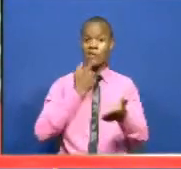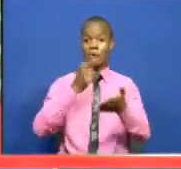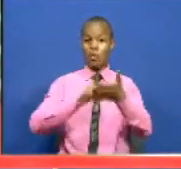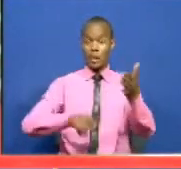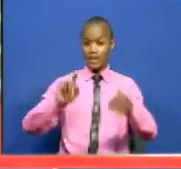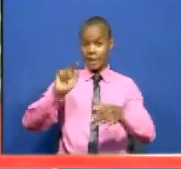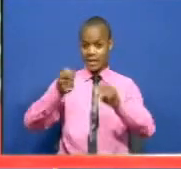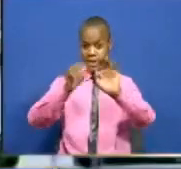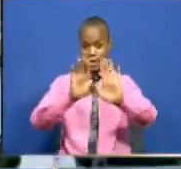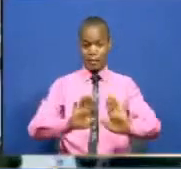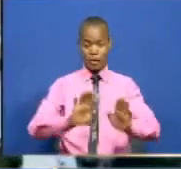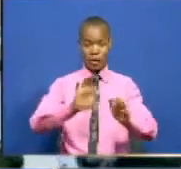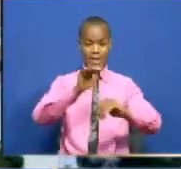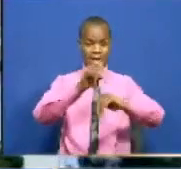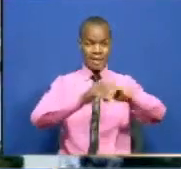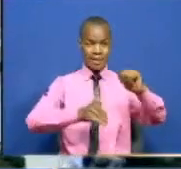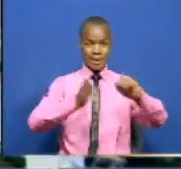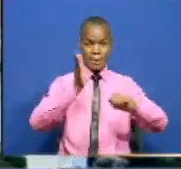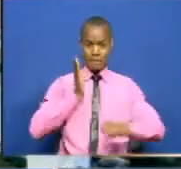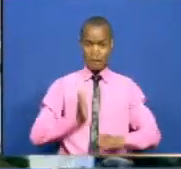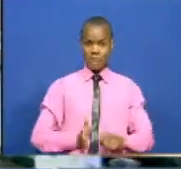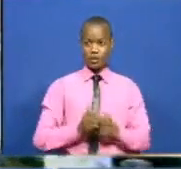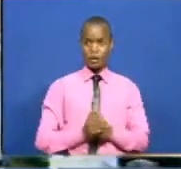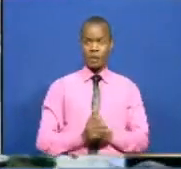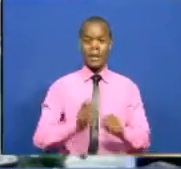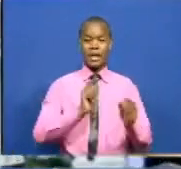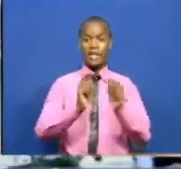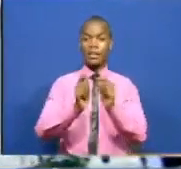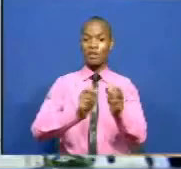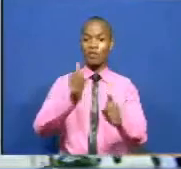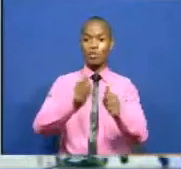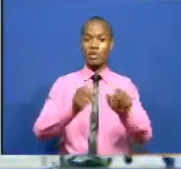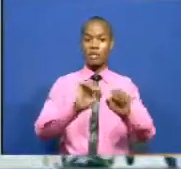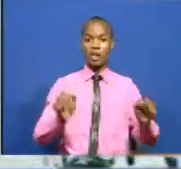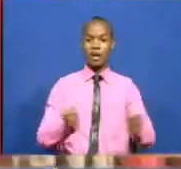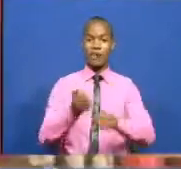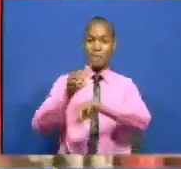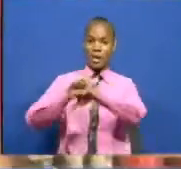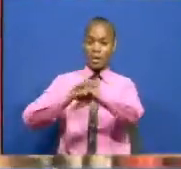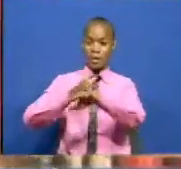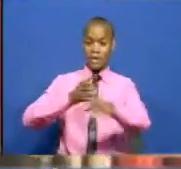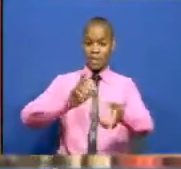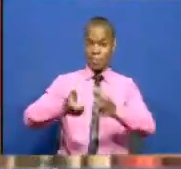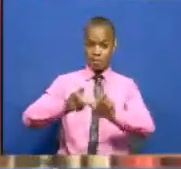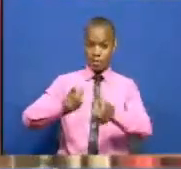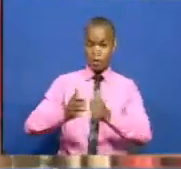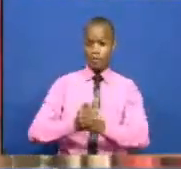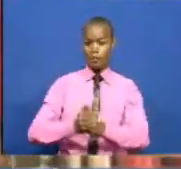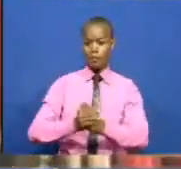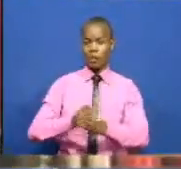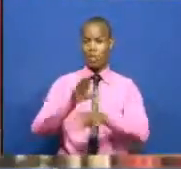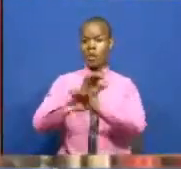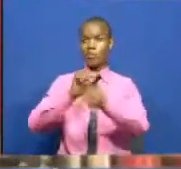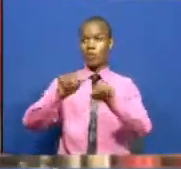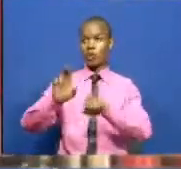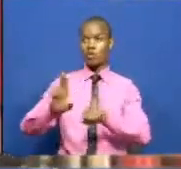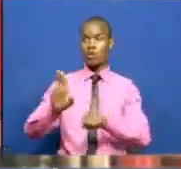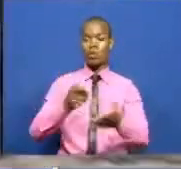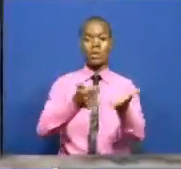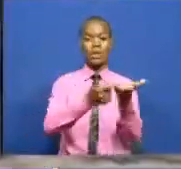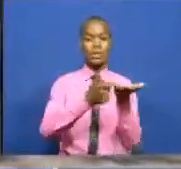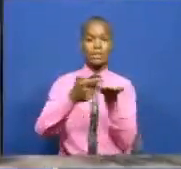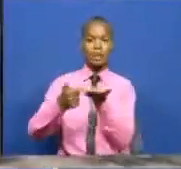than any individual. During the interview that was conducted in Kikuyu dialect, president also discussed matters on